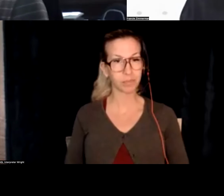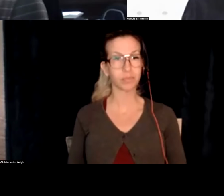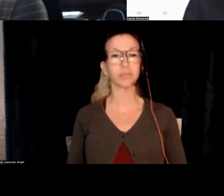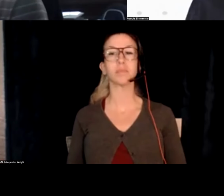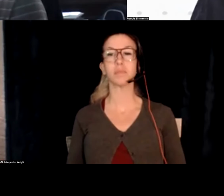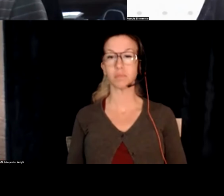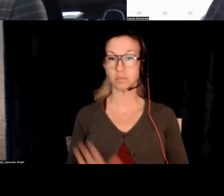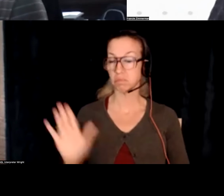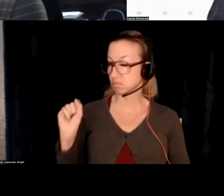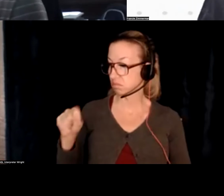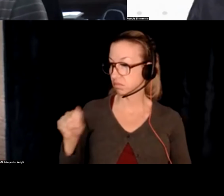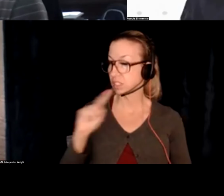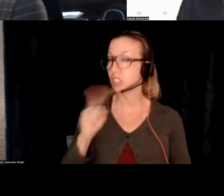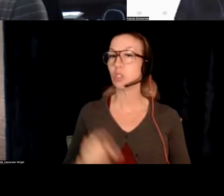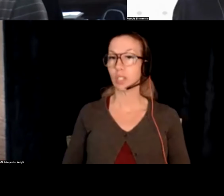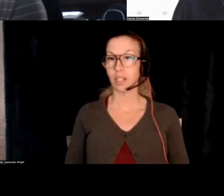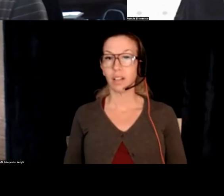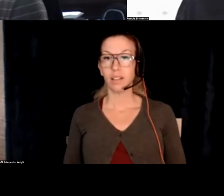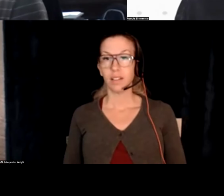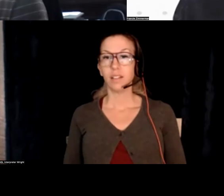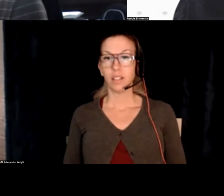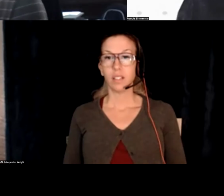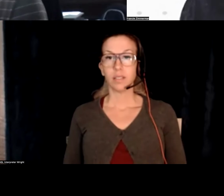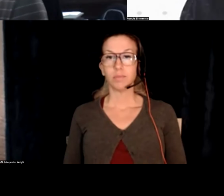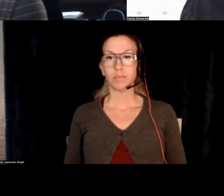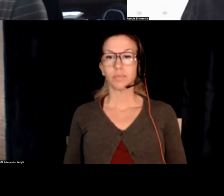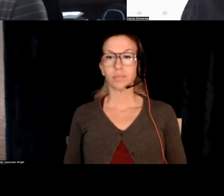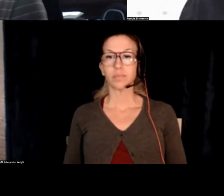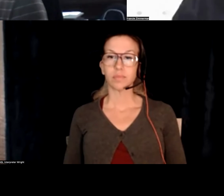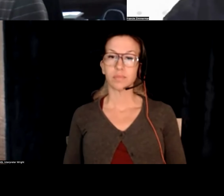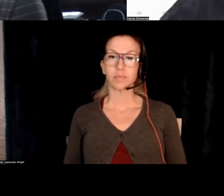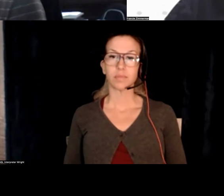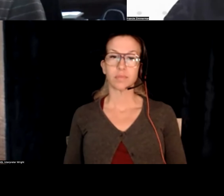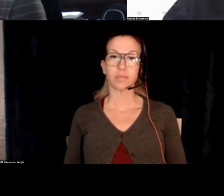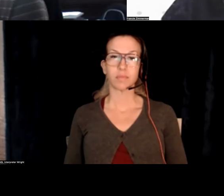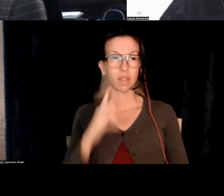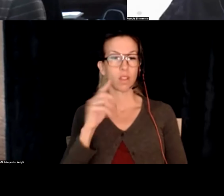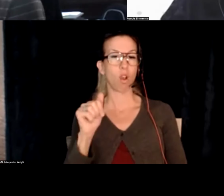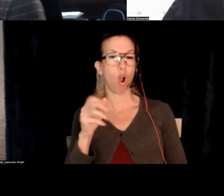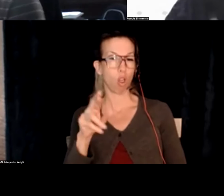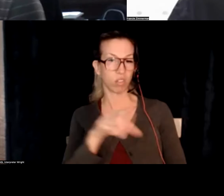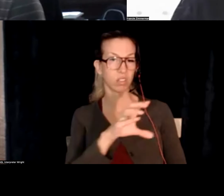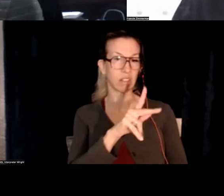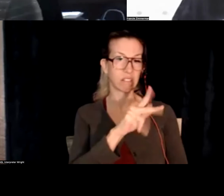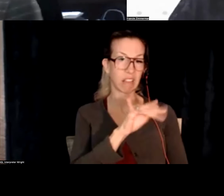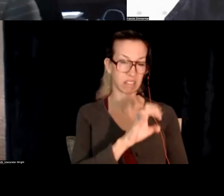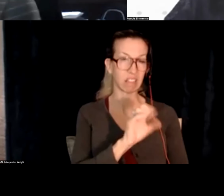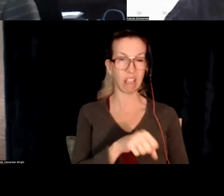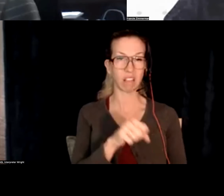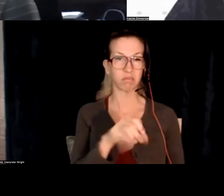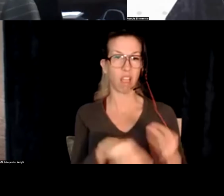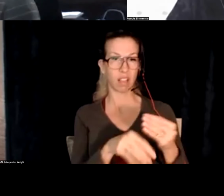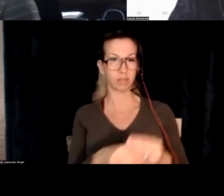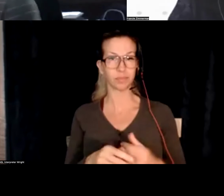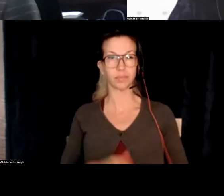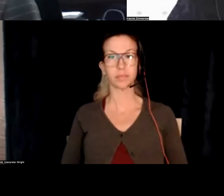Sure, I'm happy to do that because I think, and Arthur and Casey can chime in related to it.